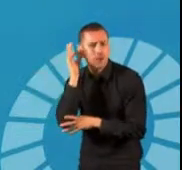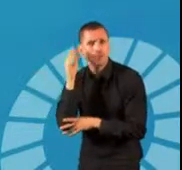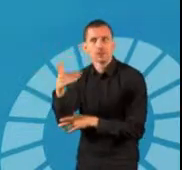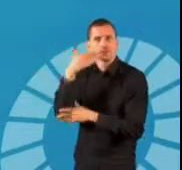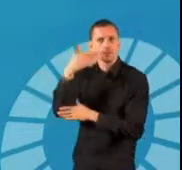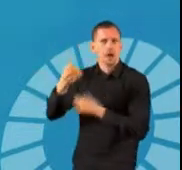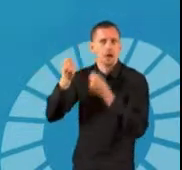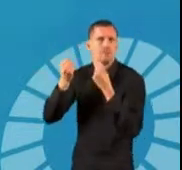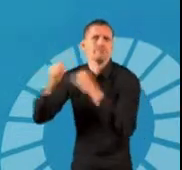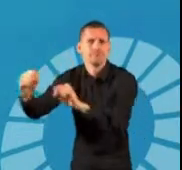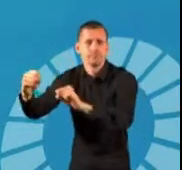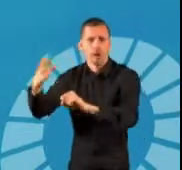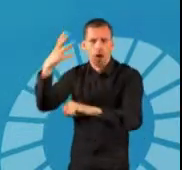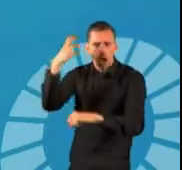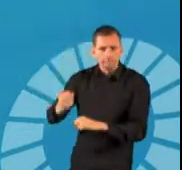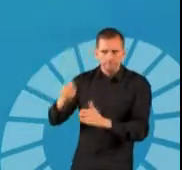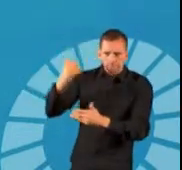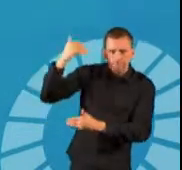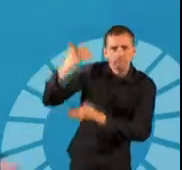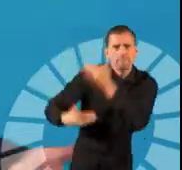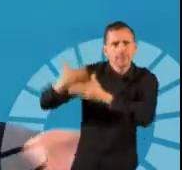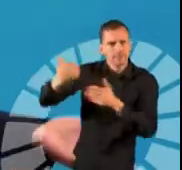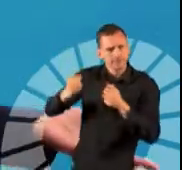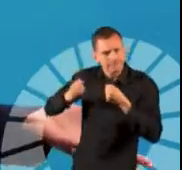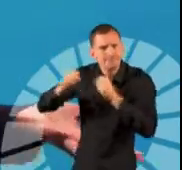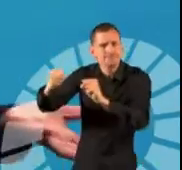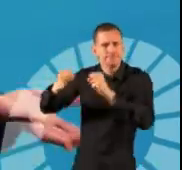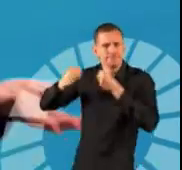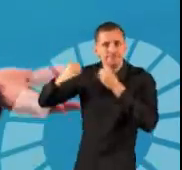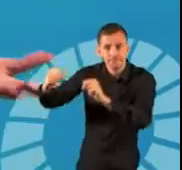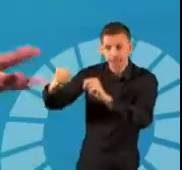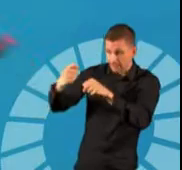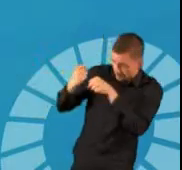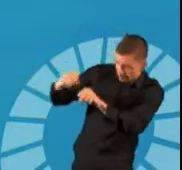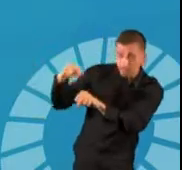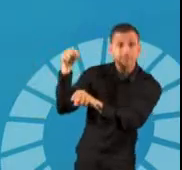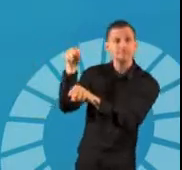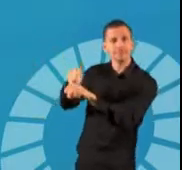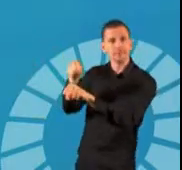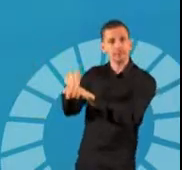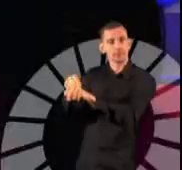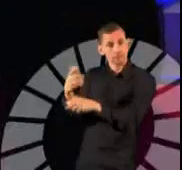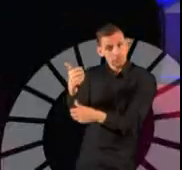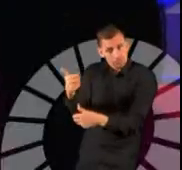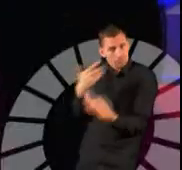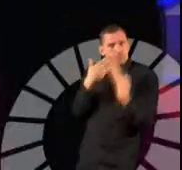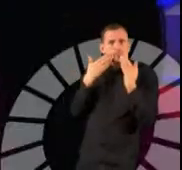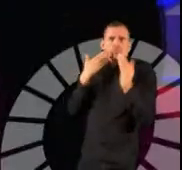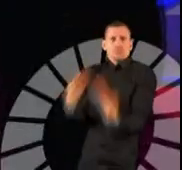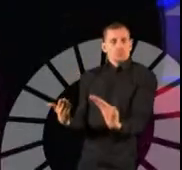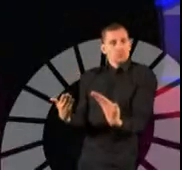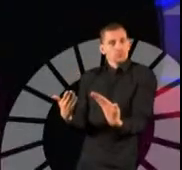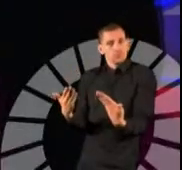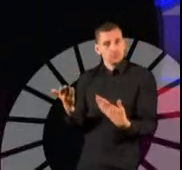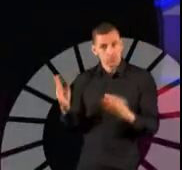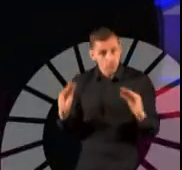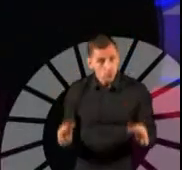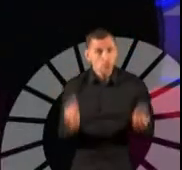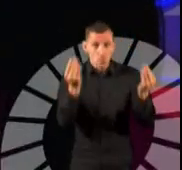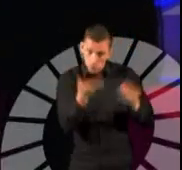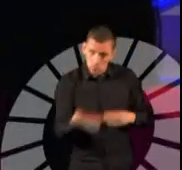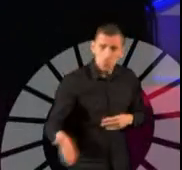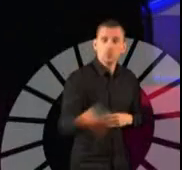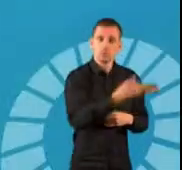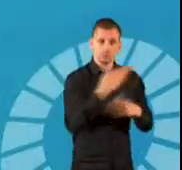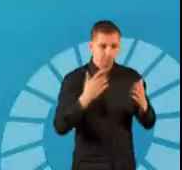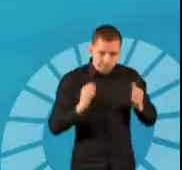Yes, we are doing it. But on behalf of those who don't have the privilege to be here, on